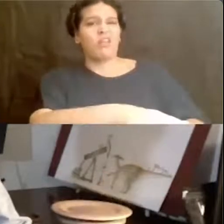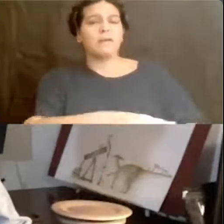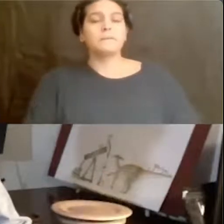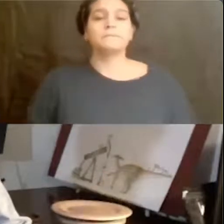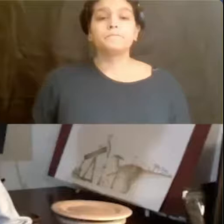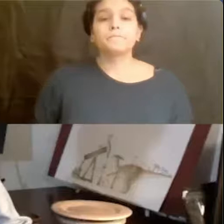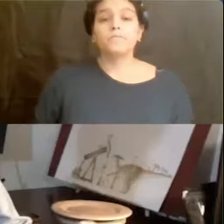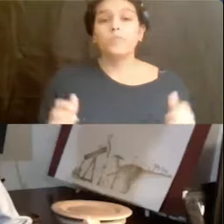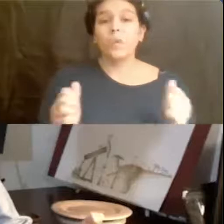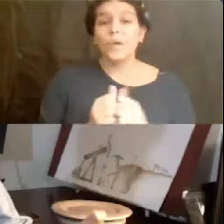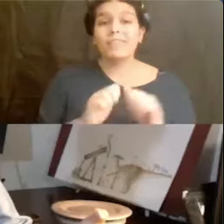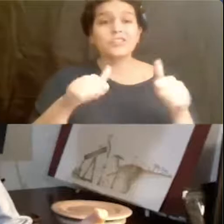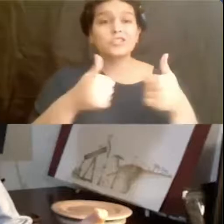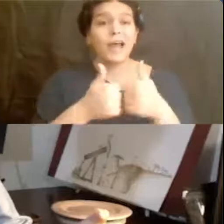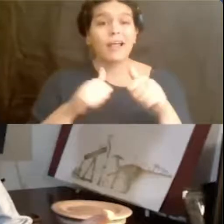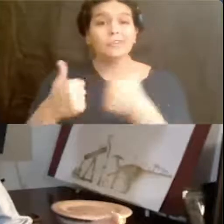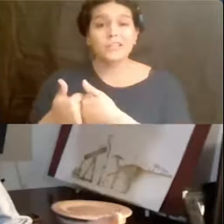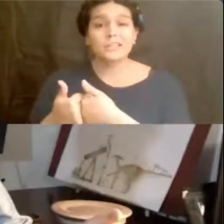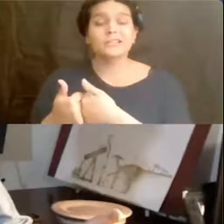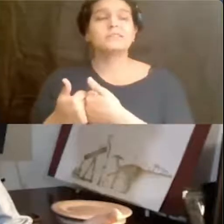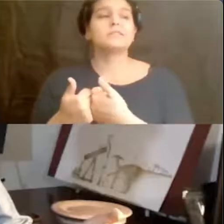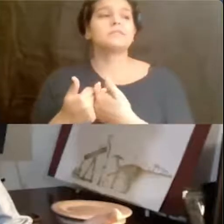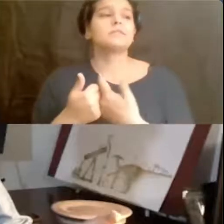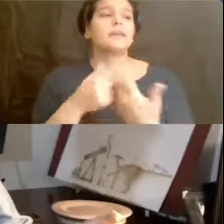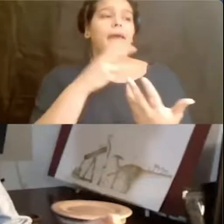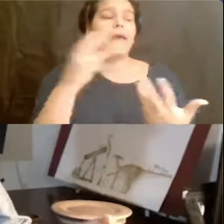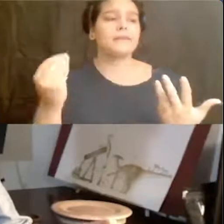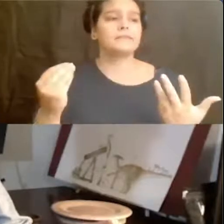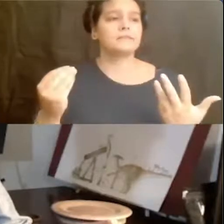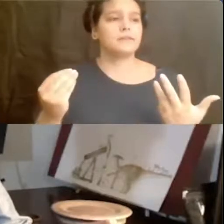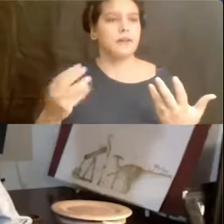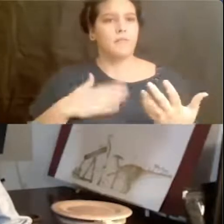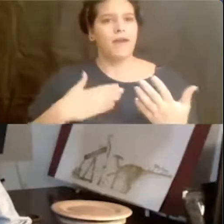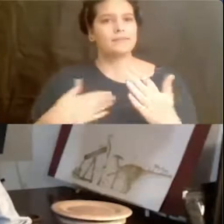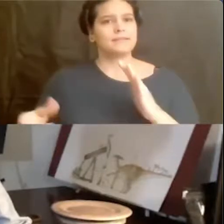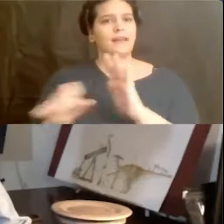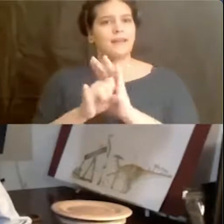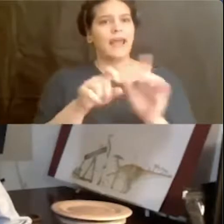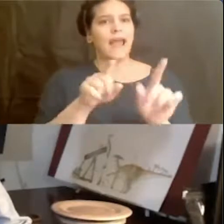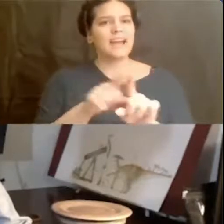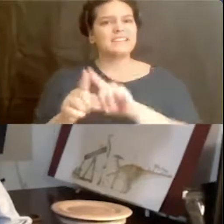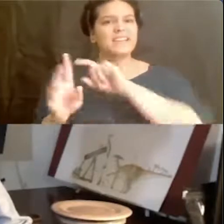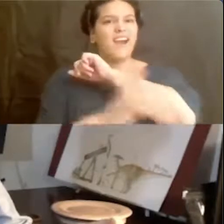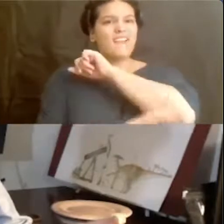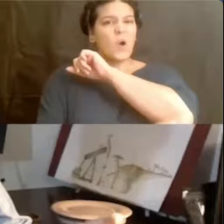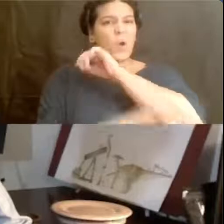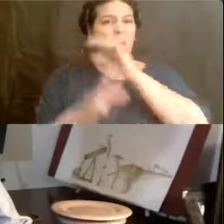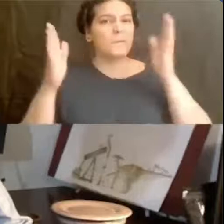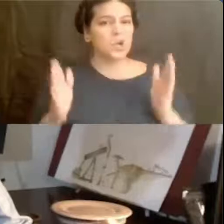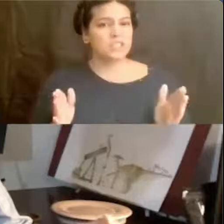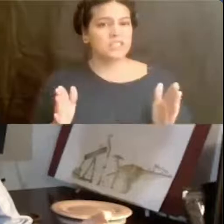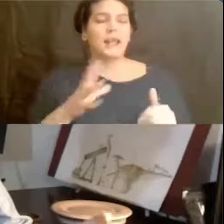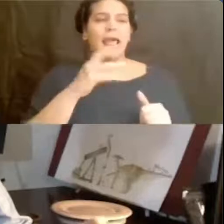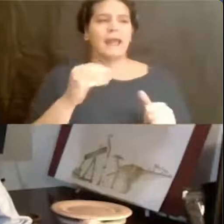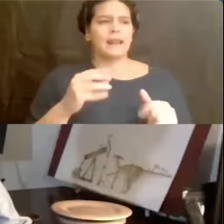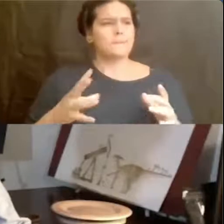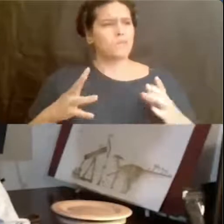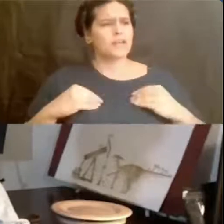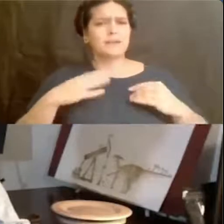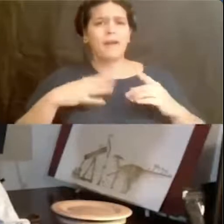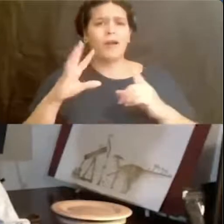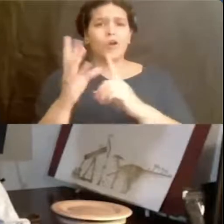the challenges in being Navajo and embracing my culture, the sad thing about it